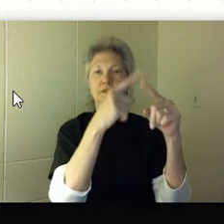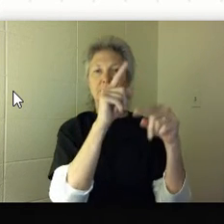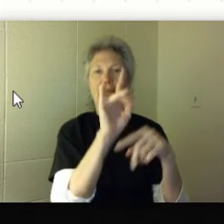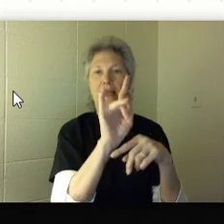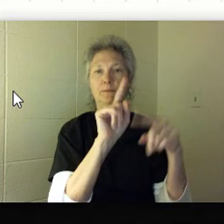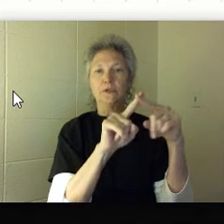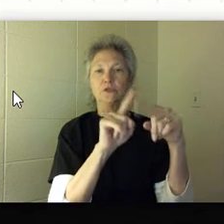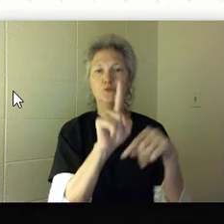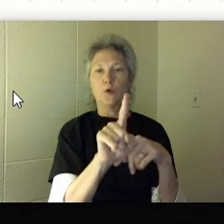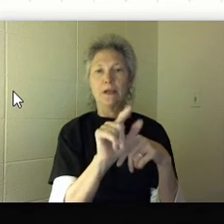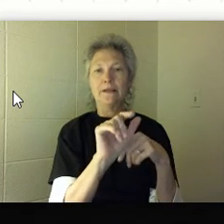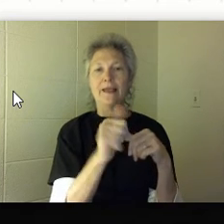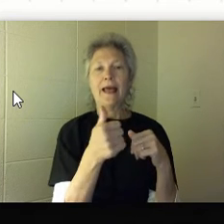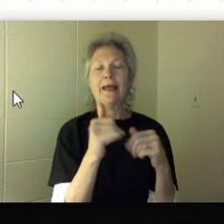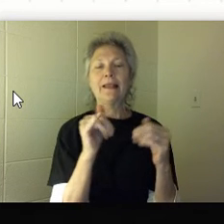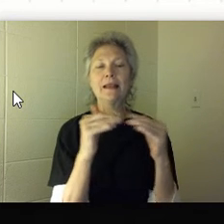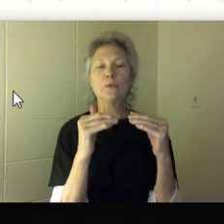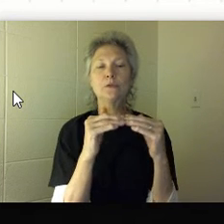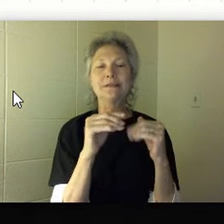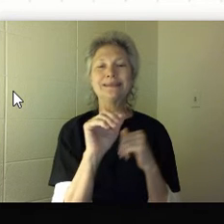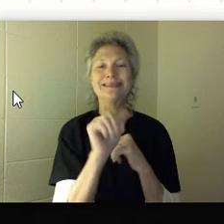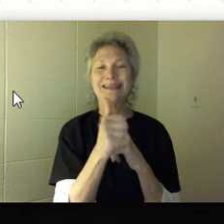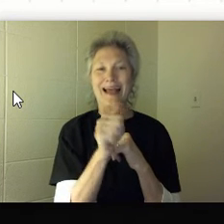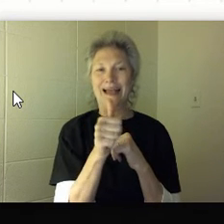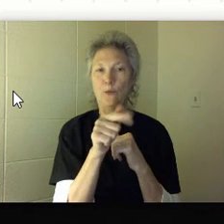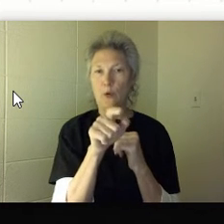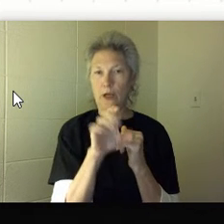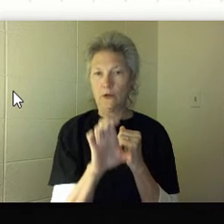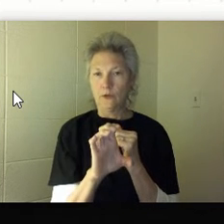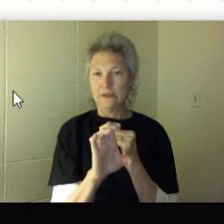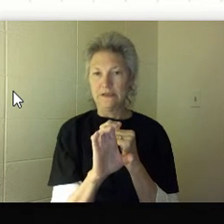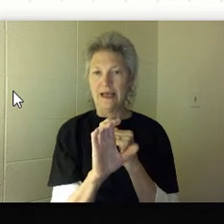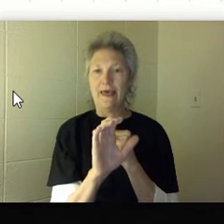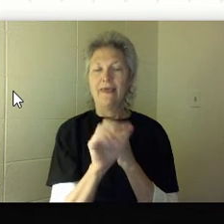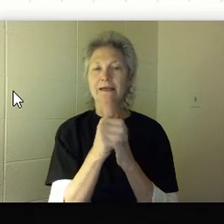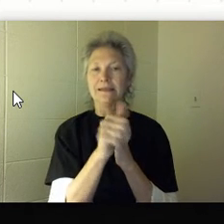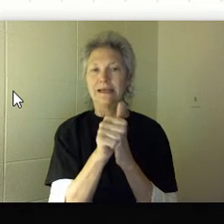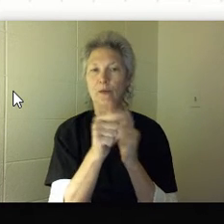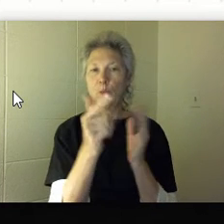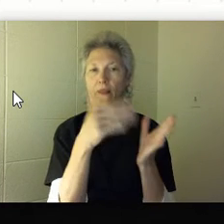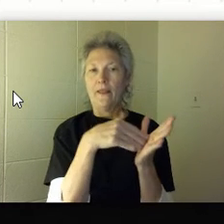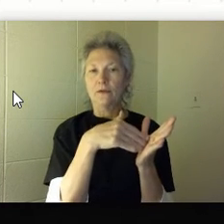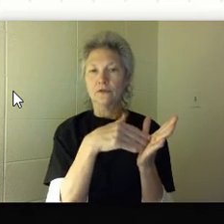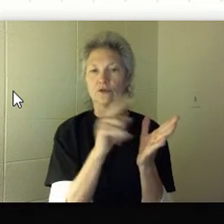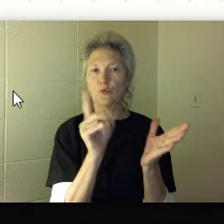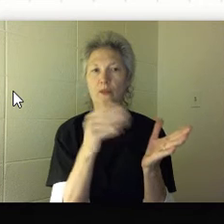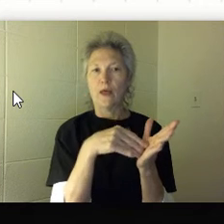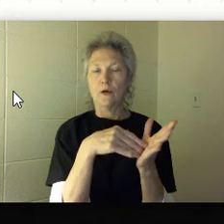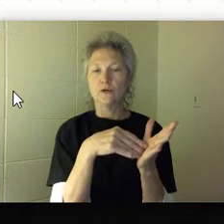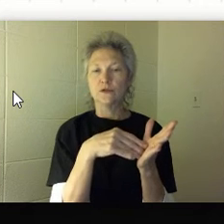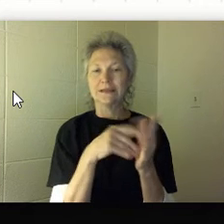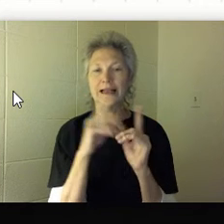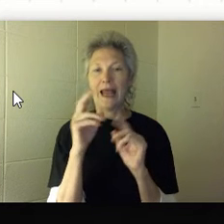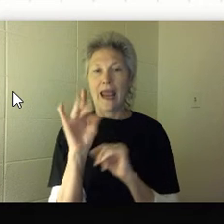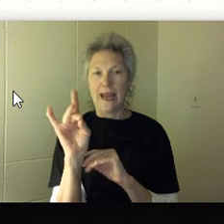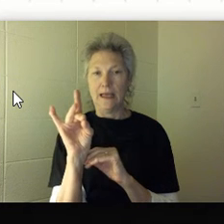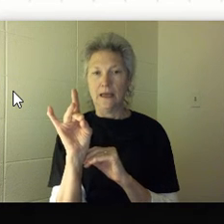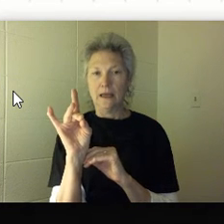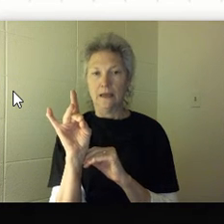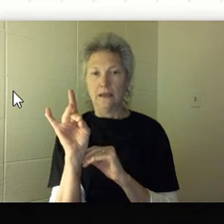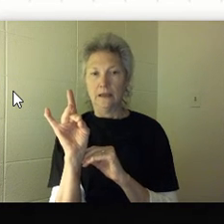8 plus 1, that would be 10 hundreds, which are 1,000. So my final answer